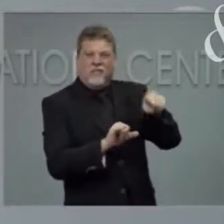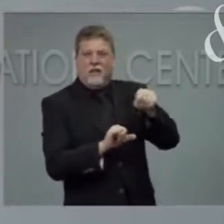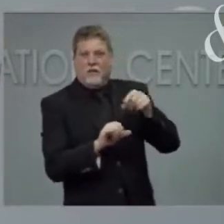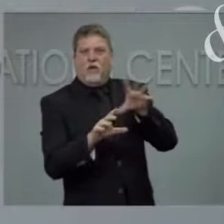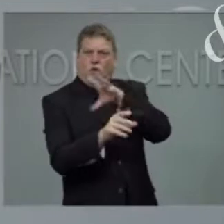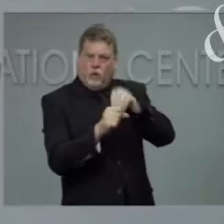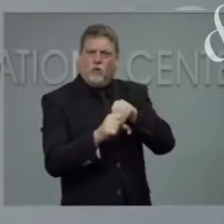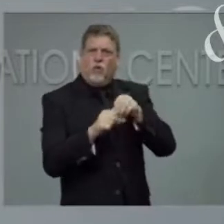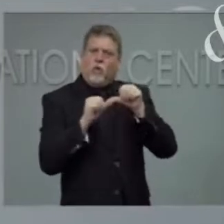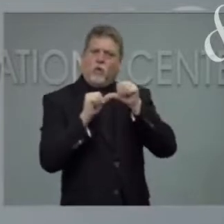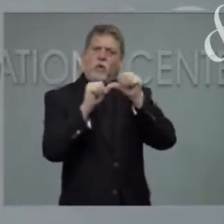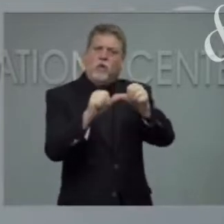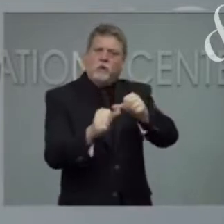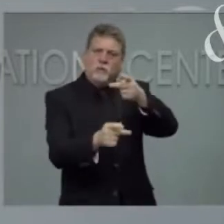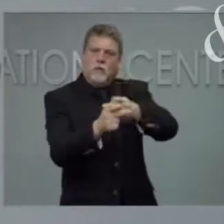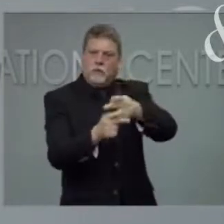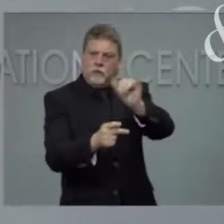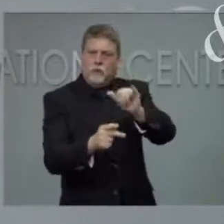to our intellectual and